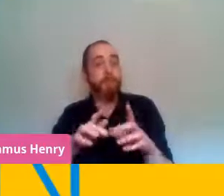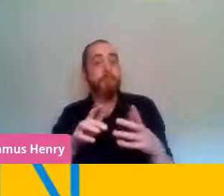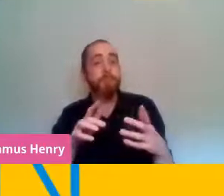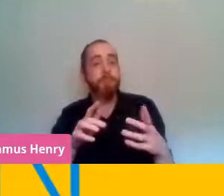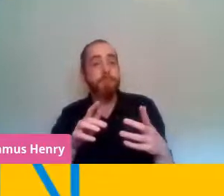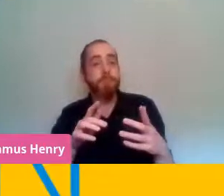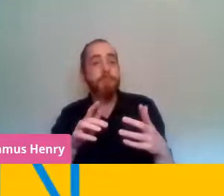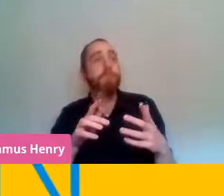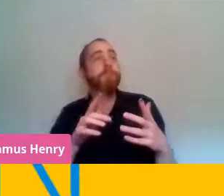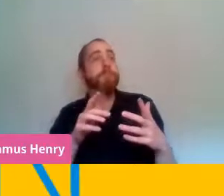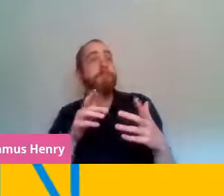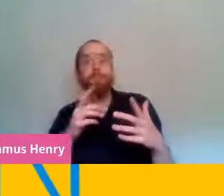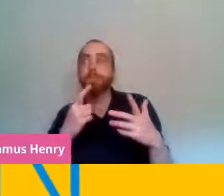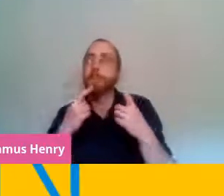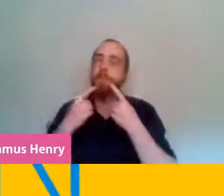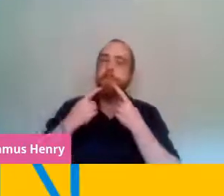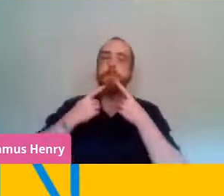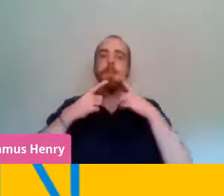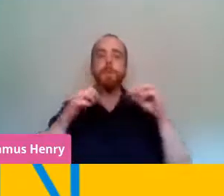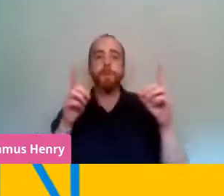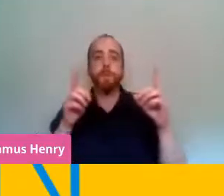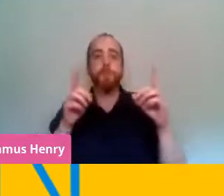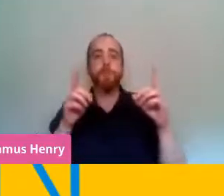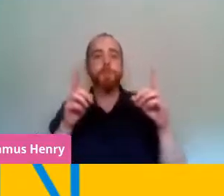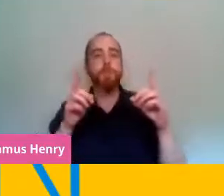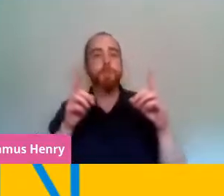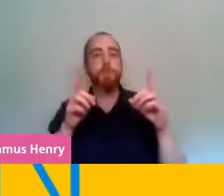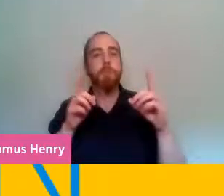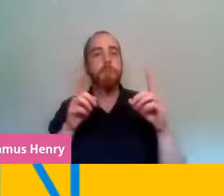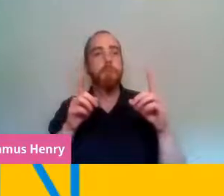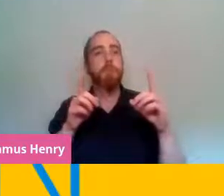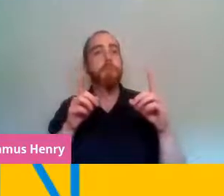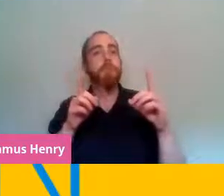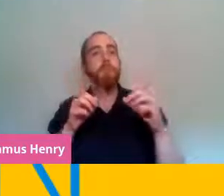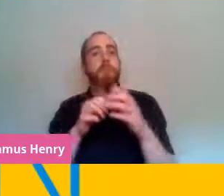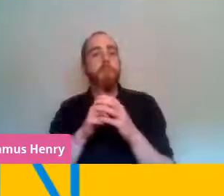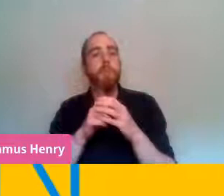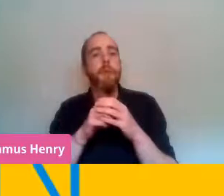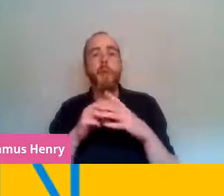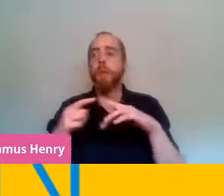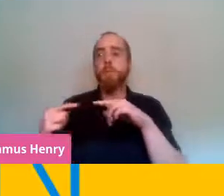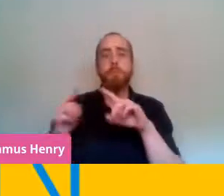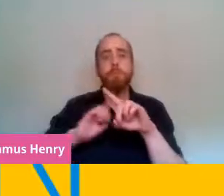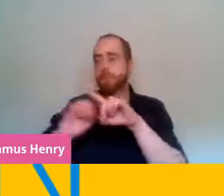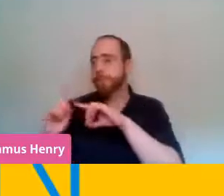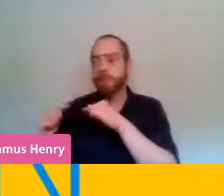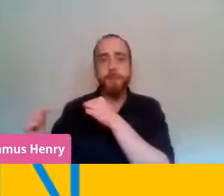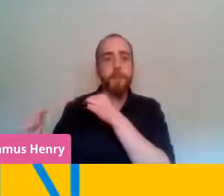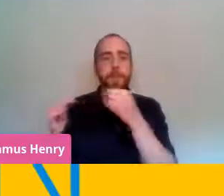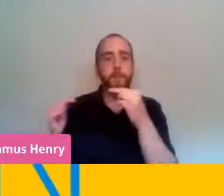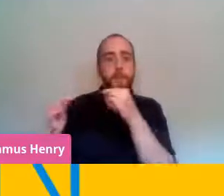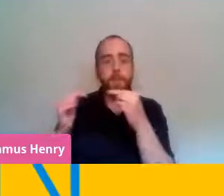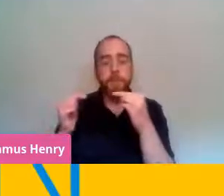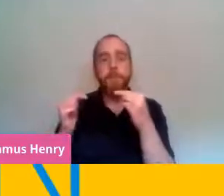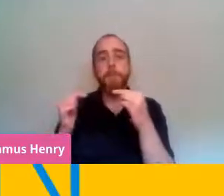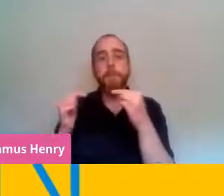to defend the Four Fights dispute and keeping the dispute open, recommending that members reject the UCIA offer. You can find our reasoning